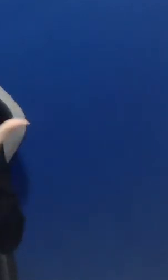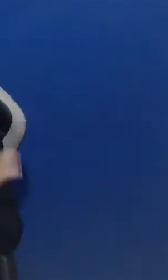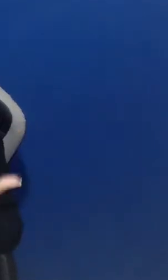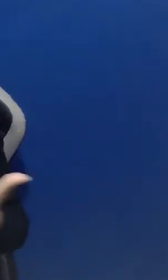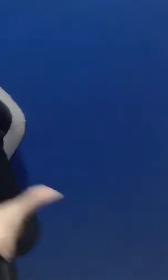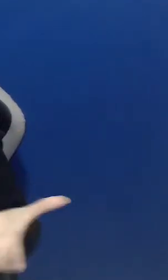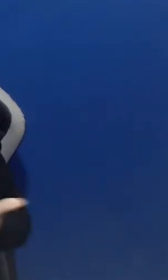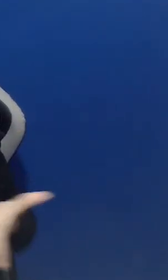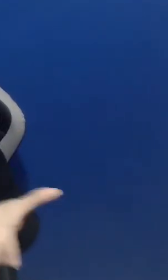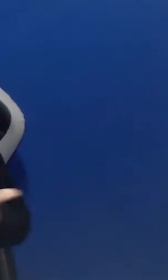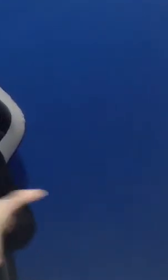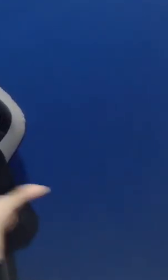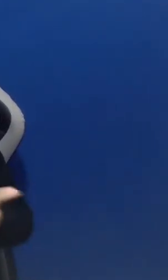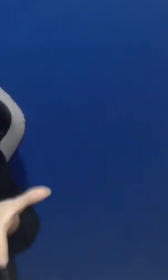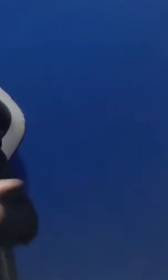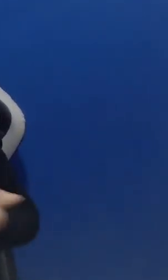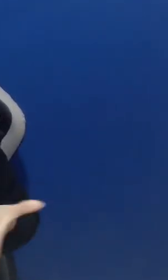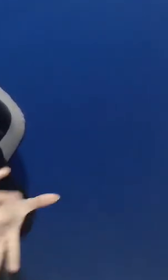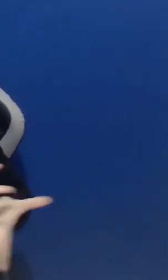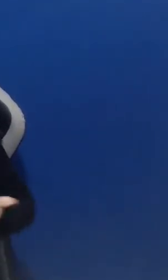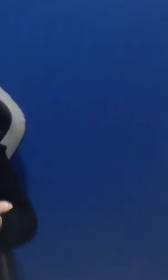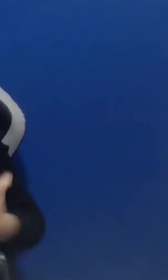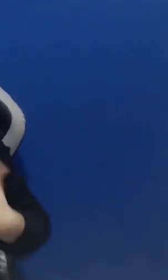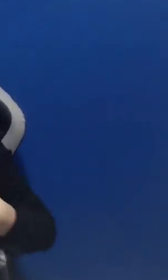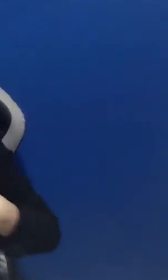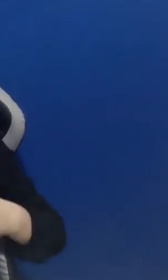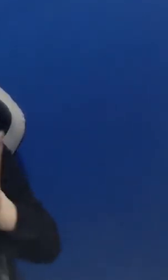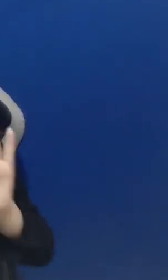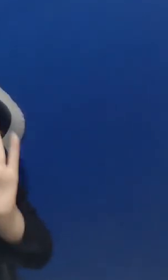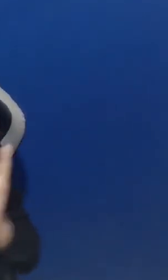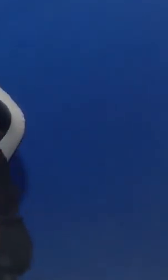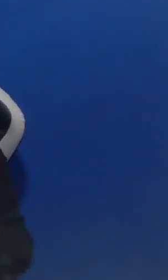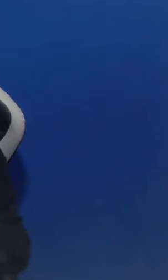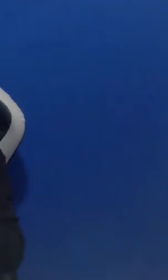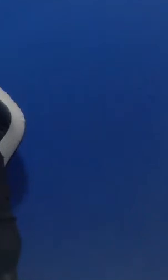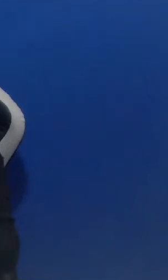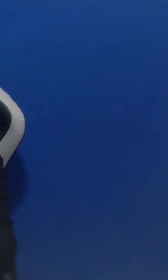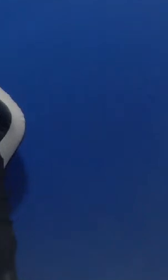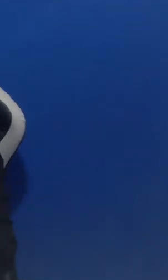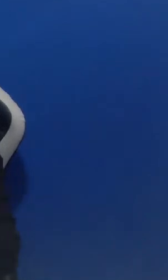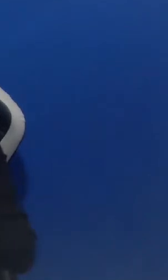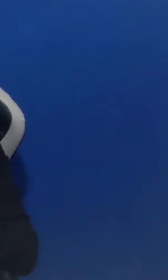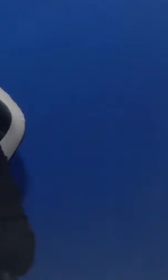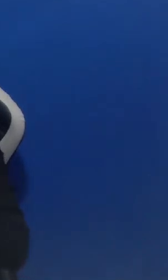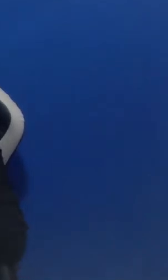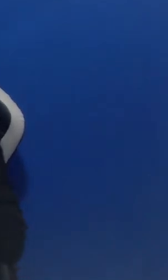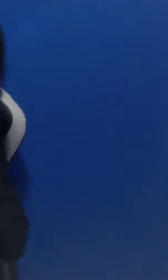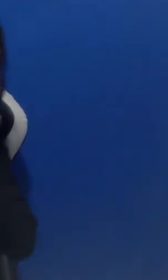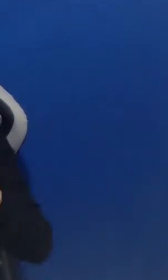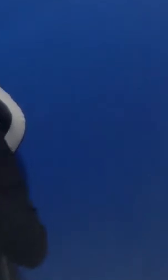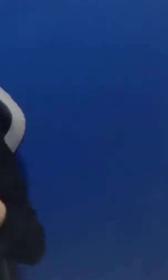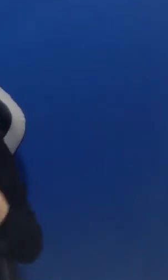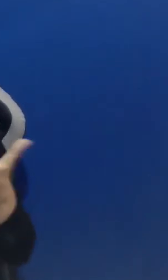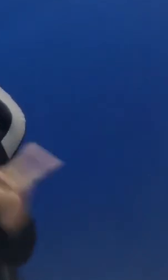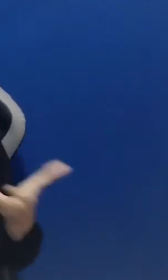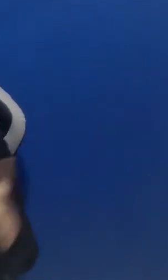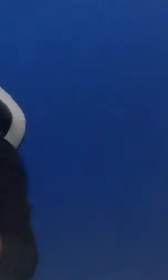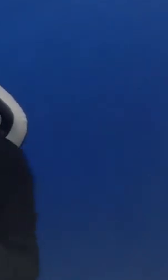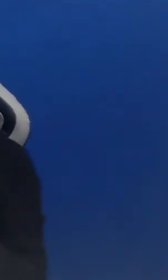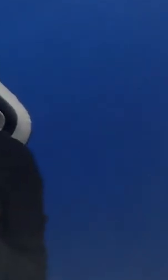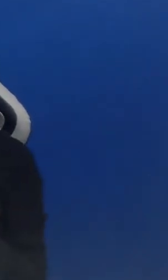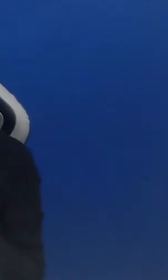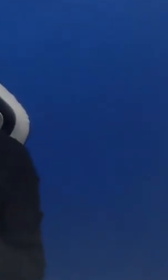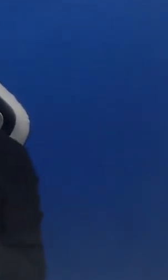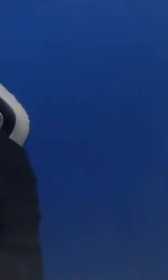health? Yes. Those are two very interesting questions. The first one is